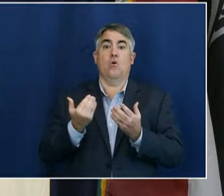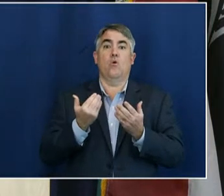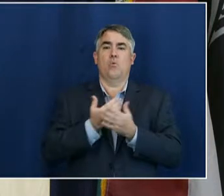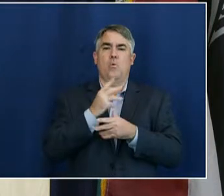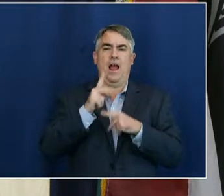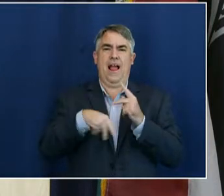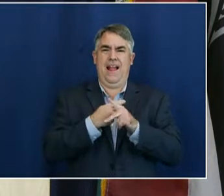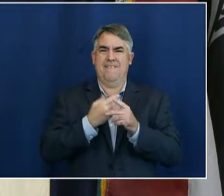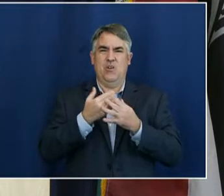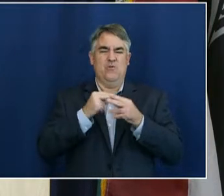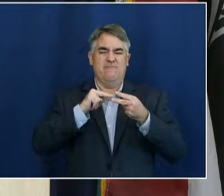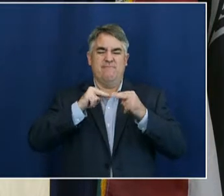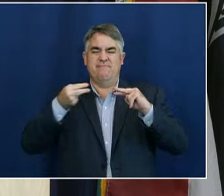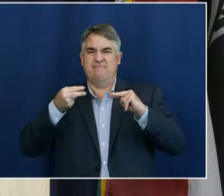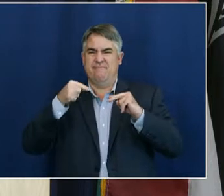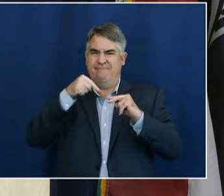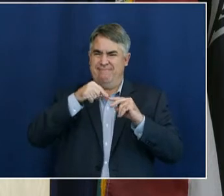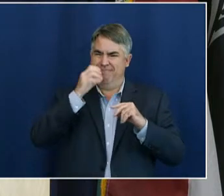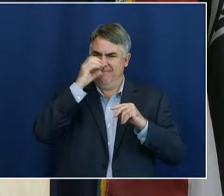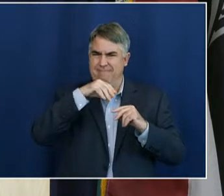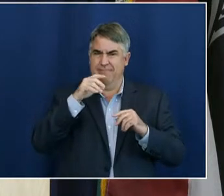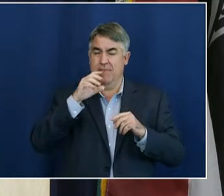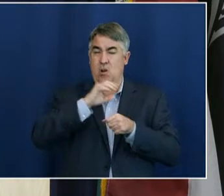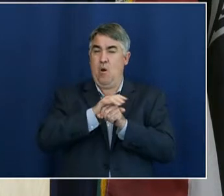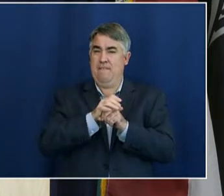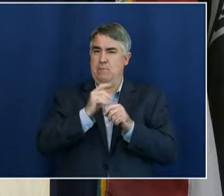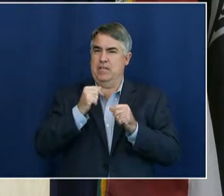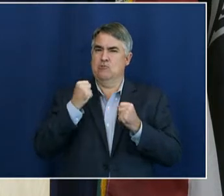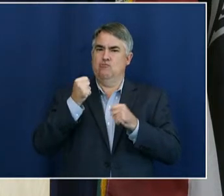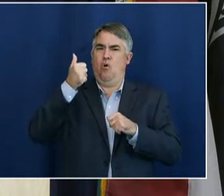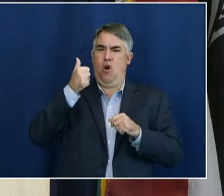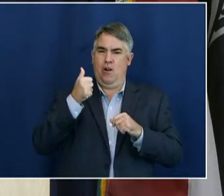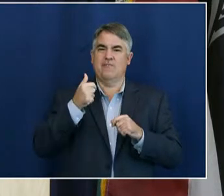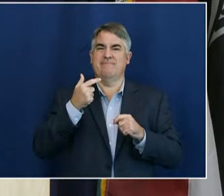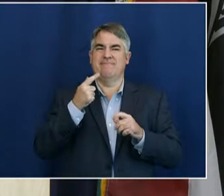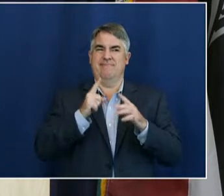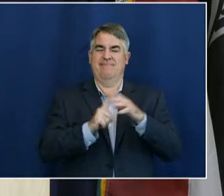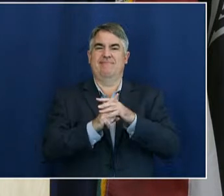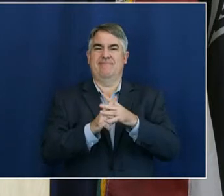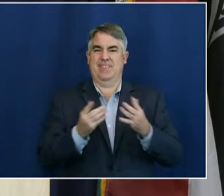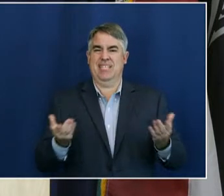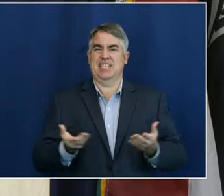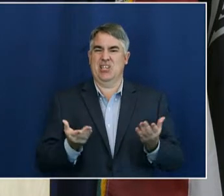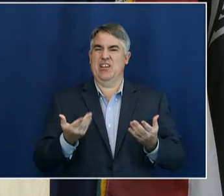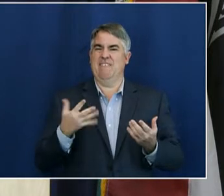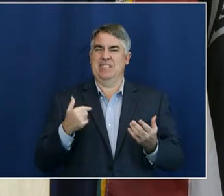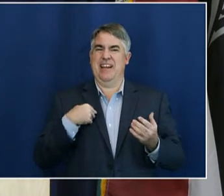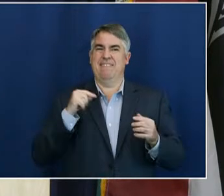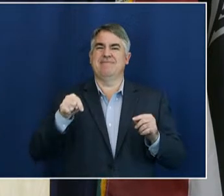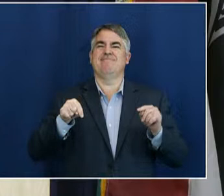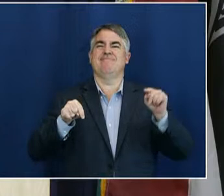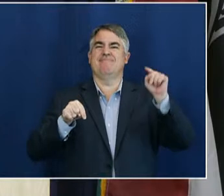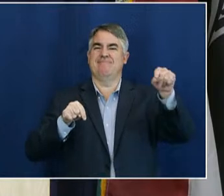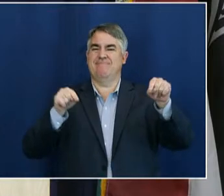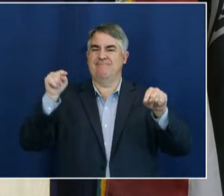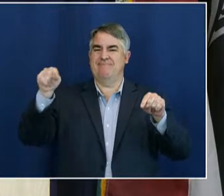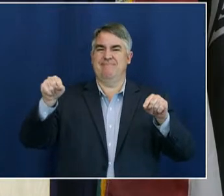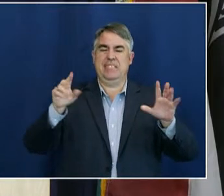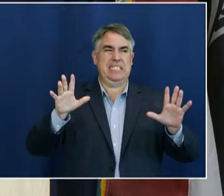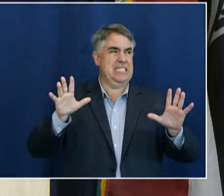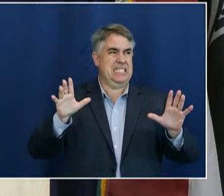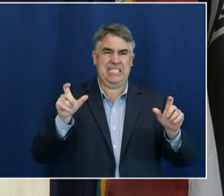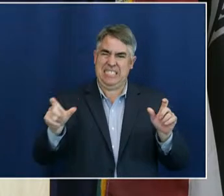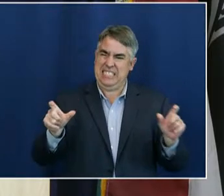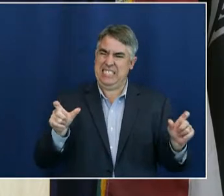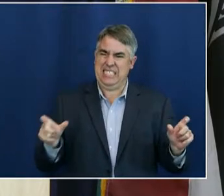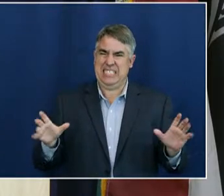us to remain vigilant, to not be complacent, to continue to take all the necessary precautions to slow the spread, and to have some hope